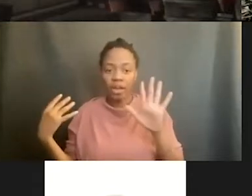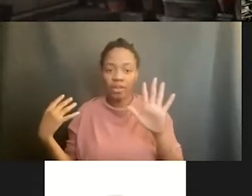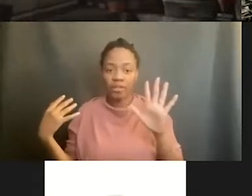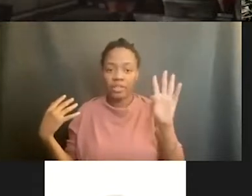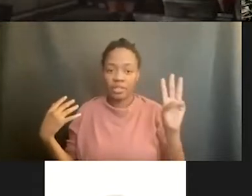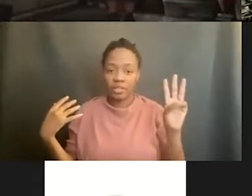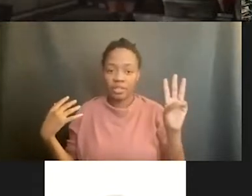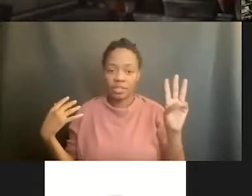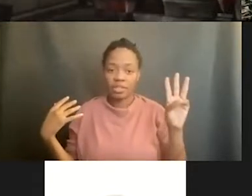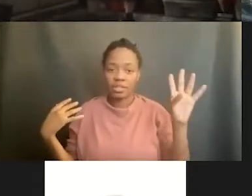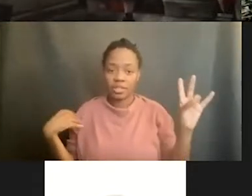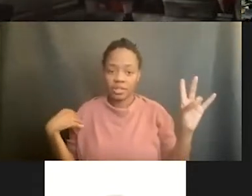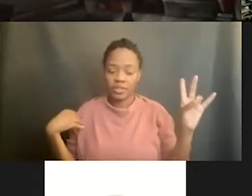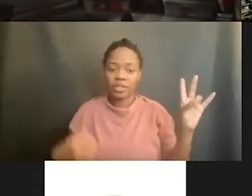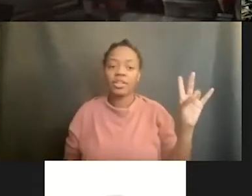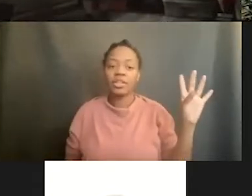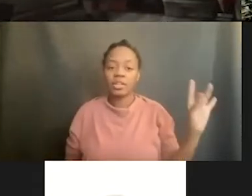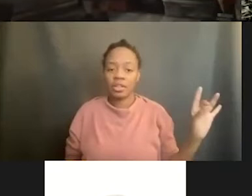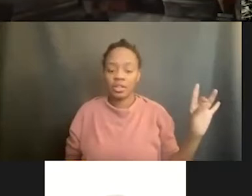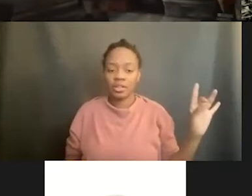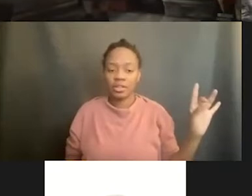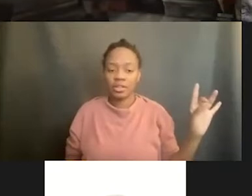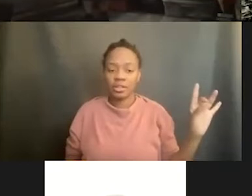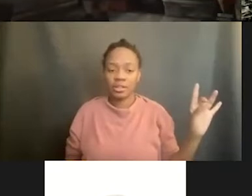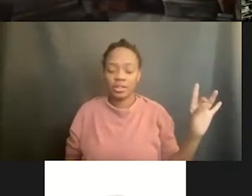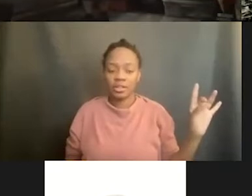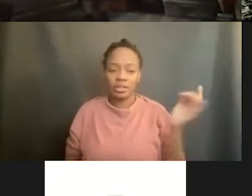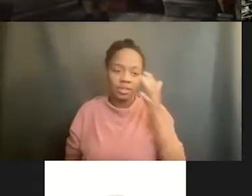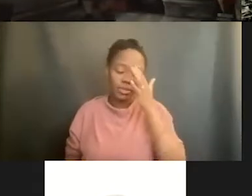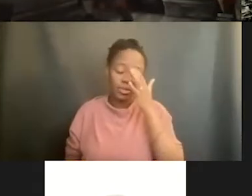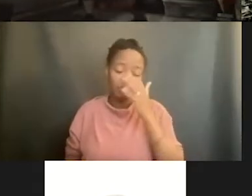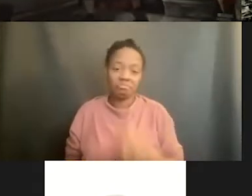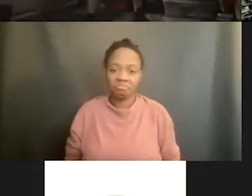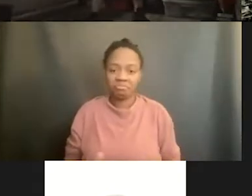5, 6, 7, 8.